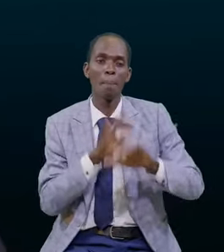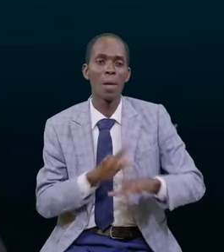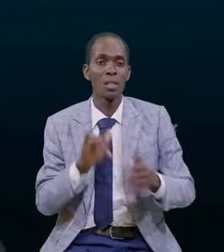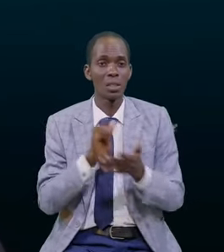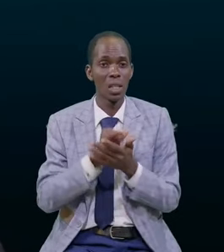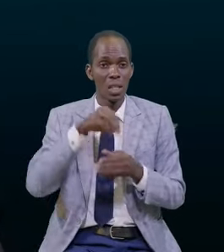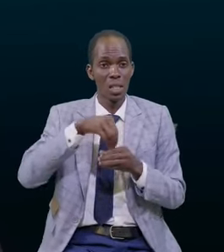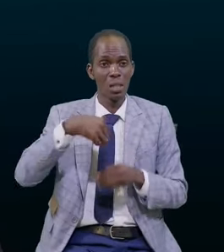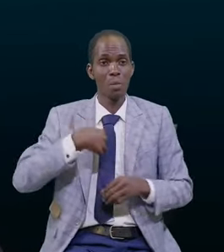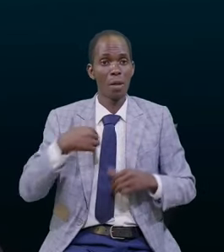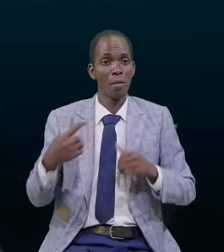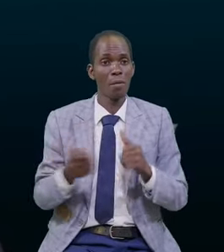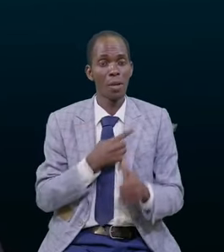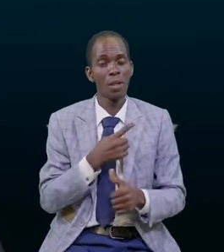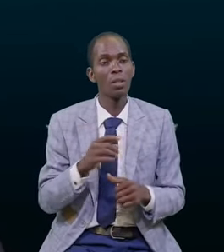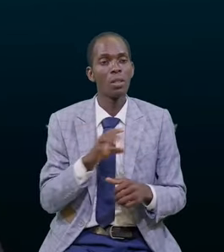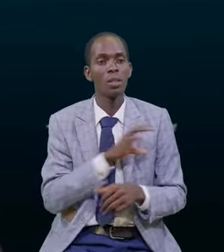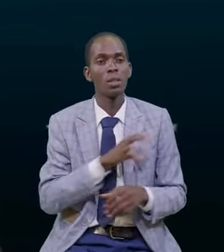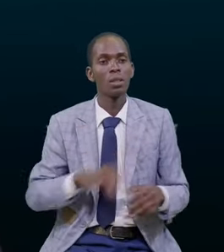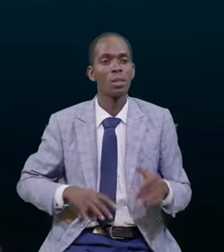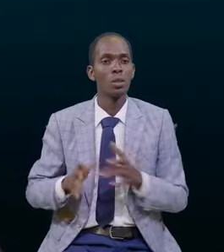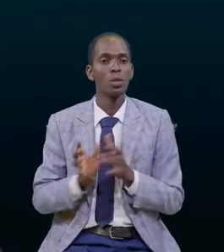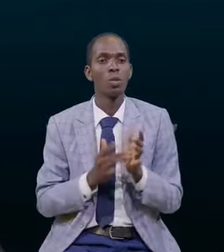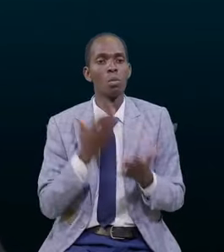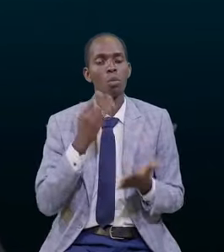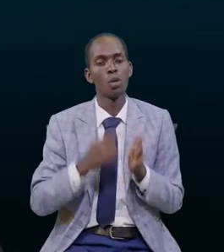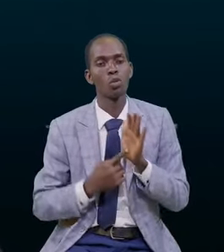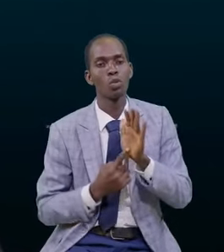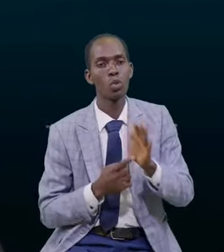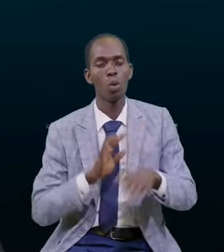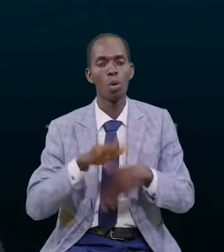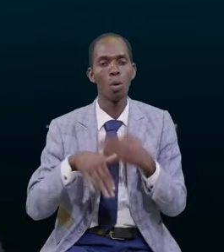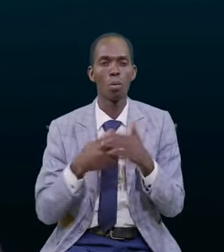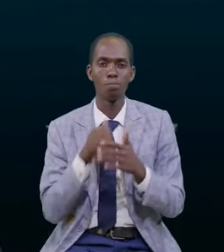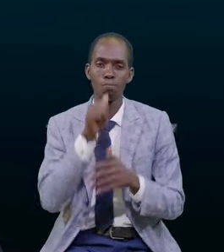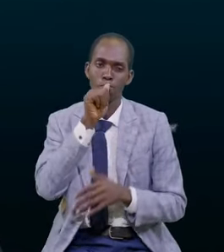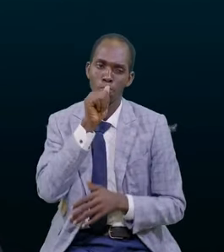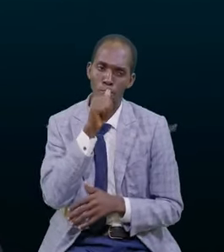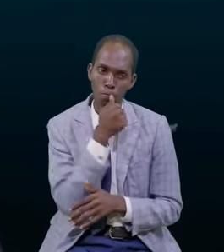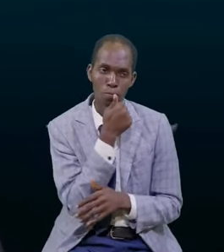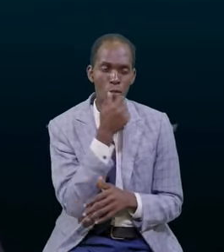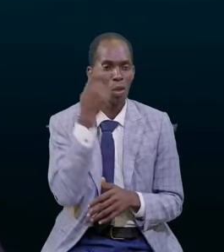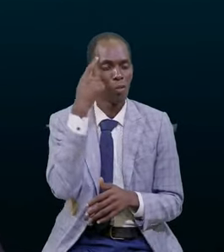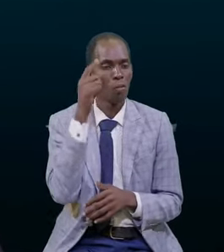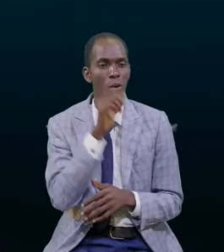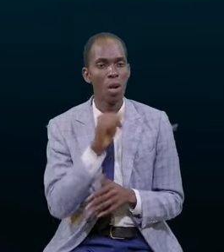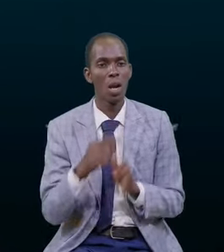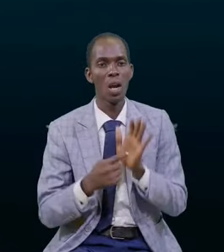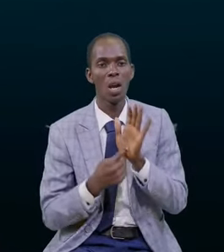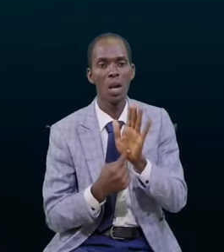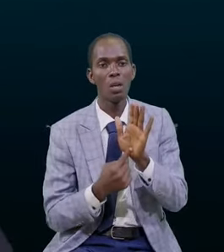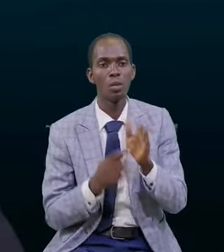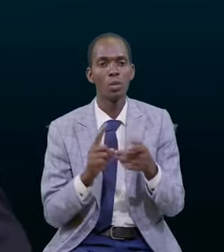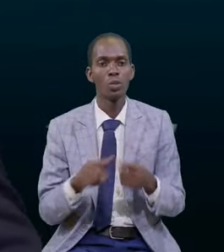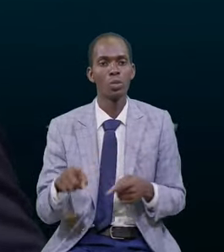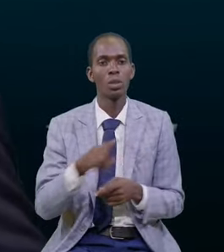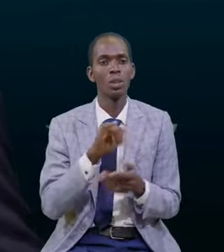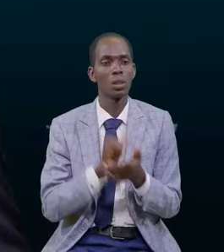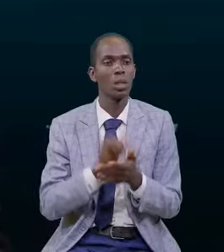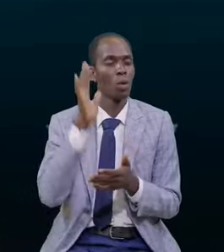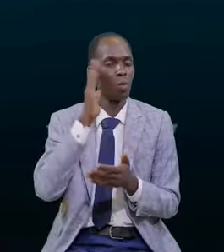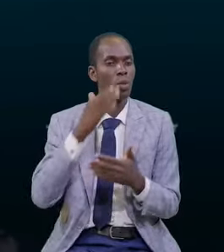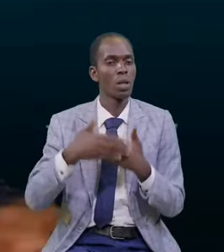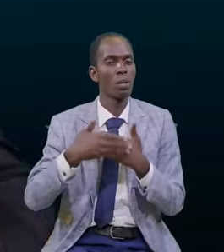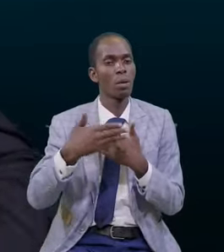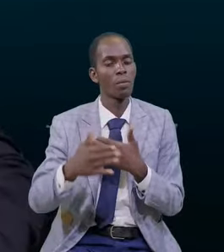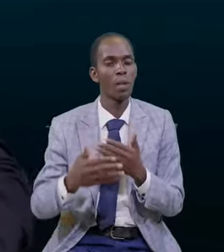might show forth all longsuffering for a pattern for an example to them which will Hereafter believe on him to life